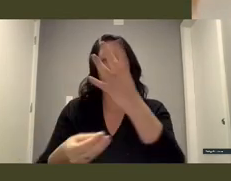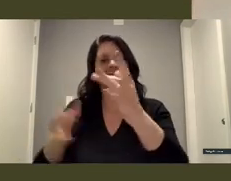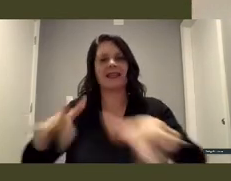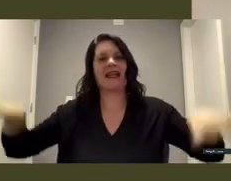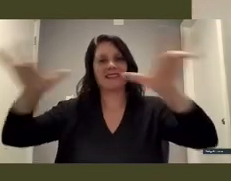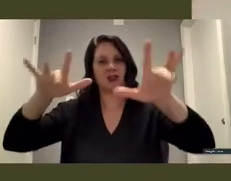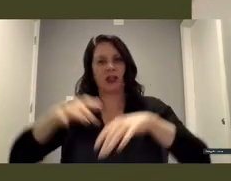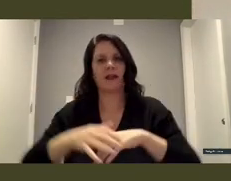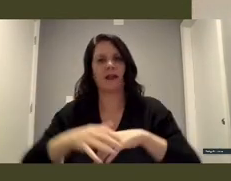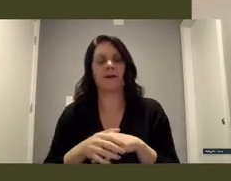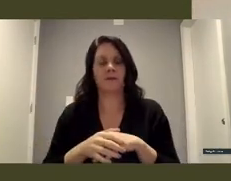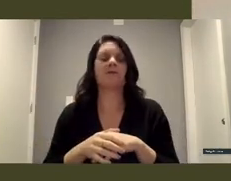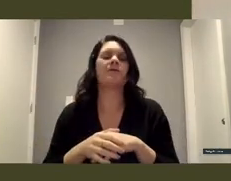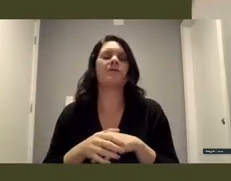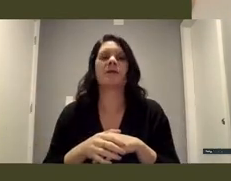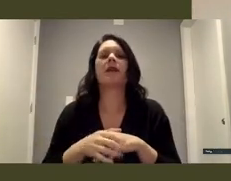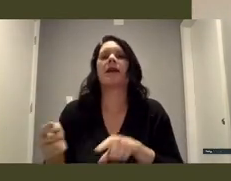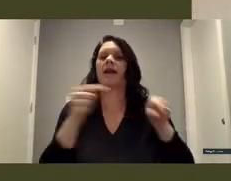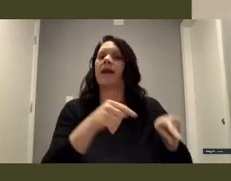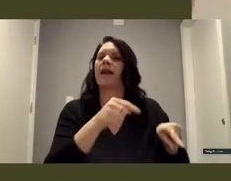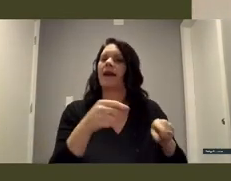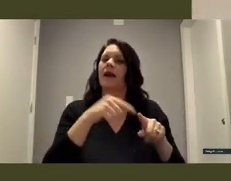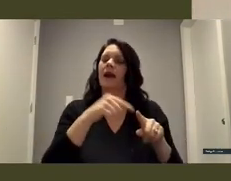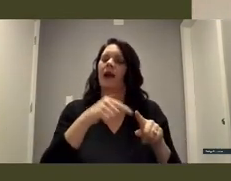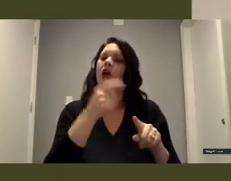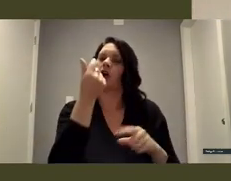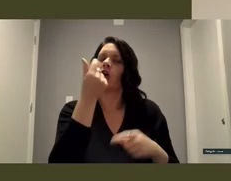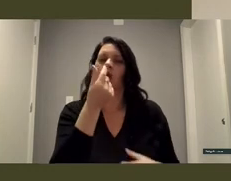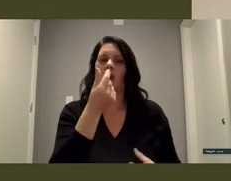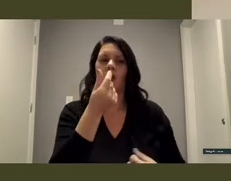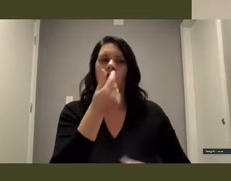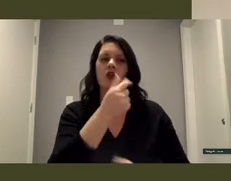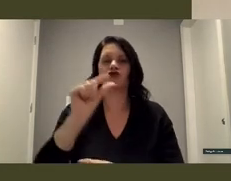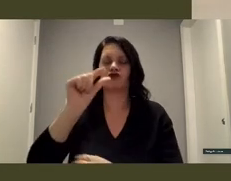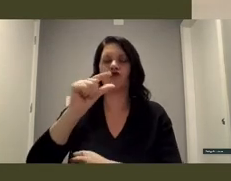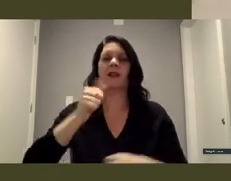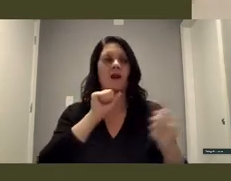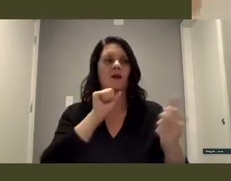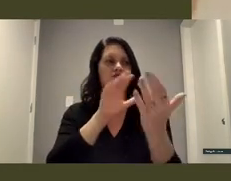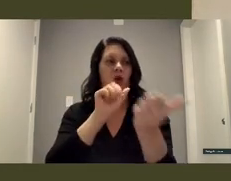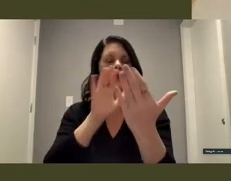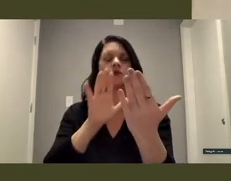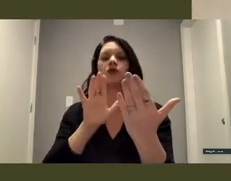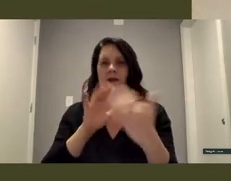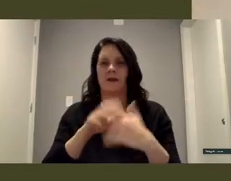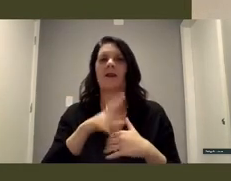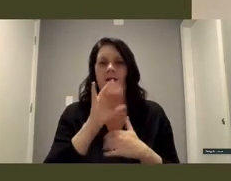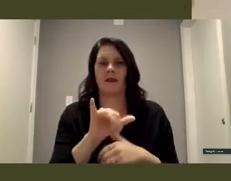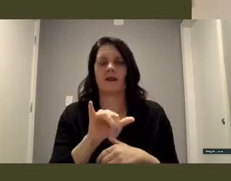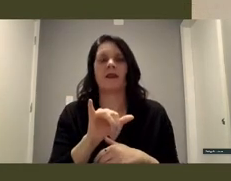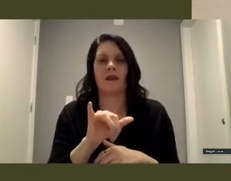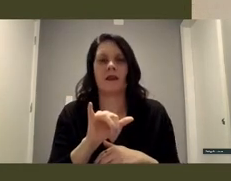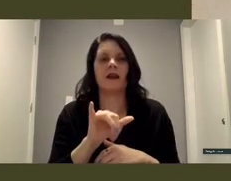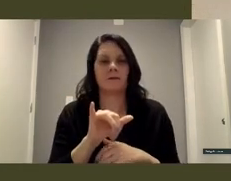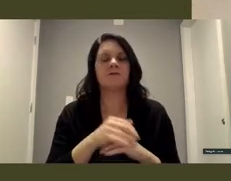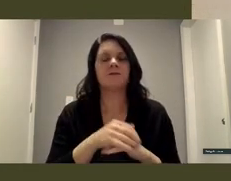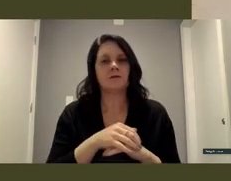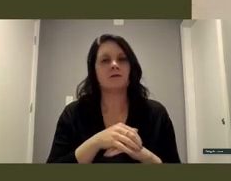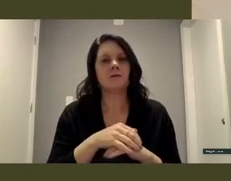green jobs and incentivizing not just current entrepreneurs, but future entrepreneurs? So in our business